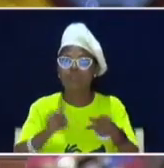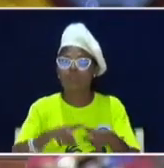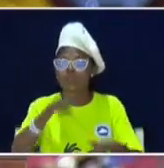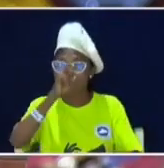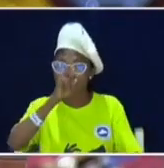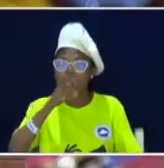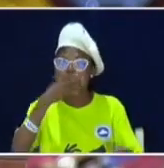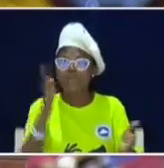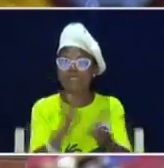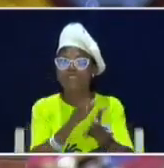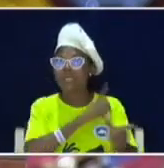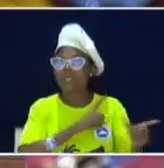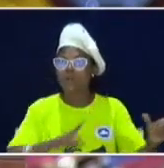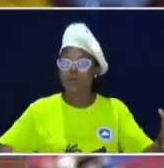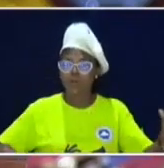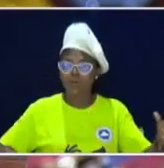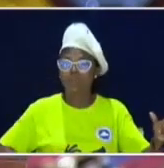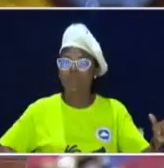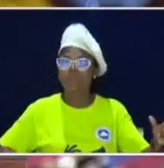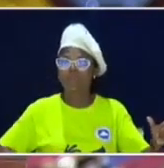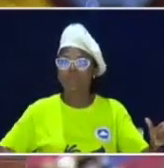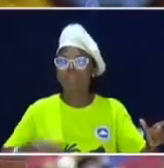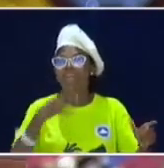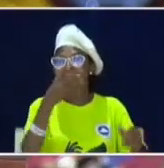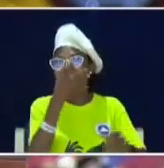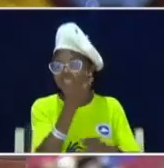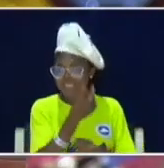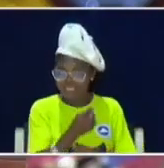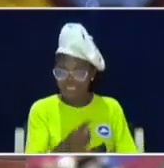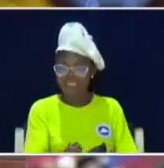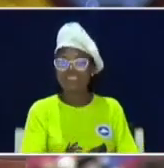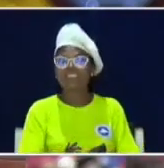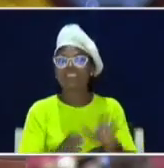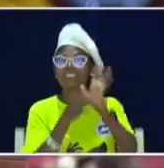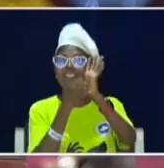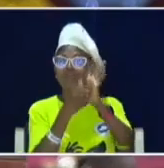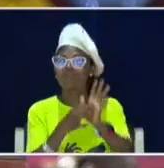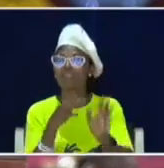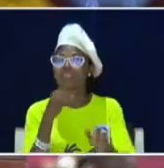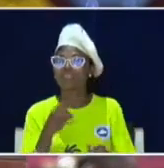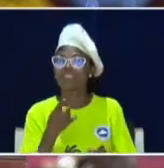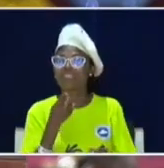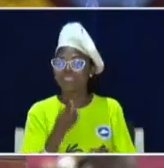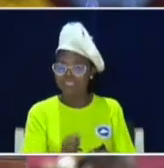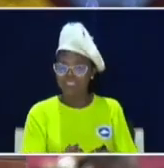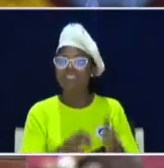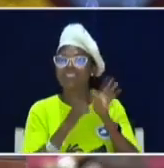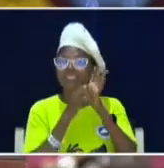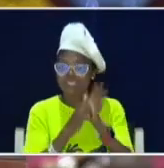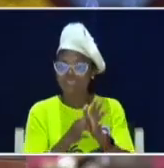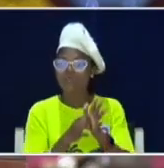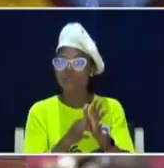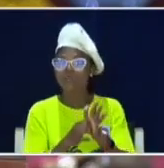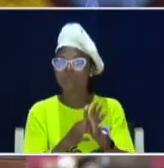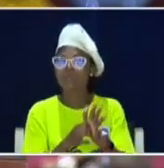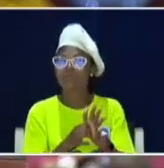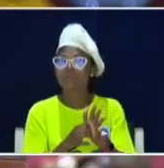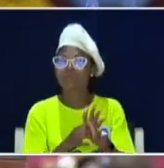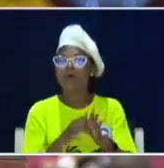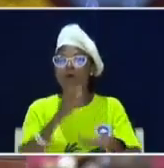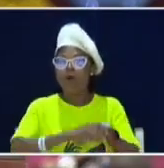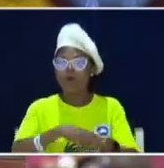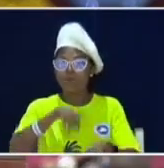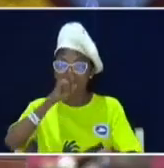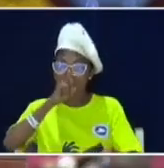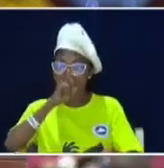Praise the Lord. The phrase on eagle wings, the phrase on eagle's